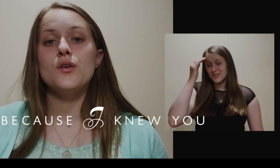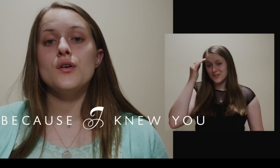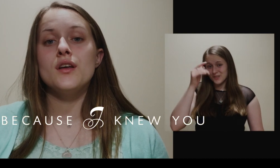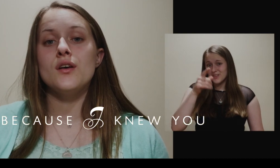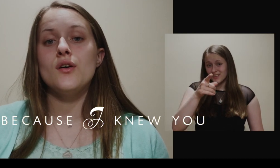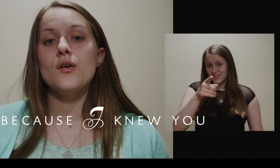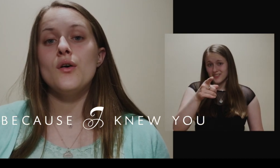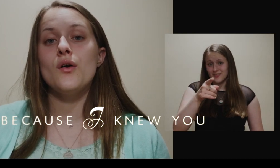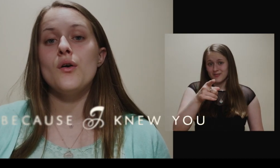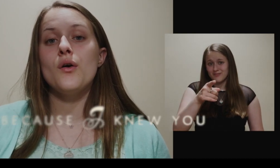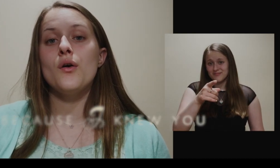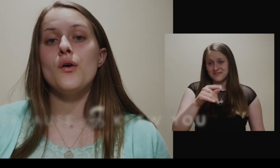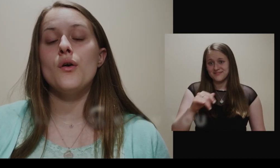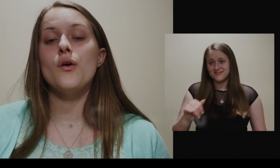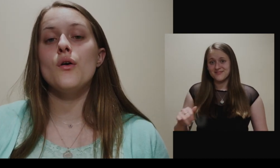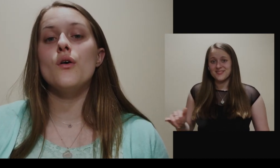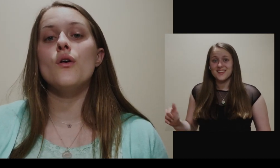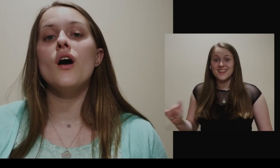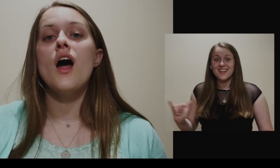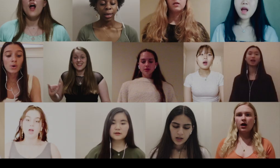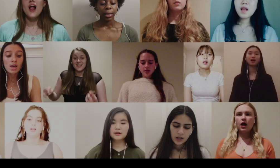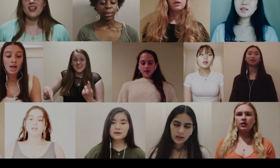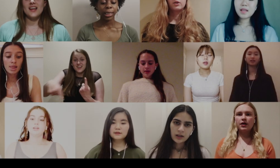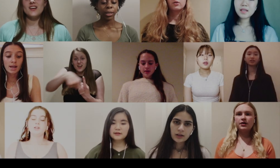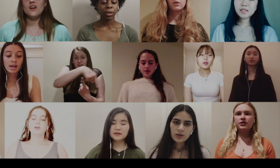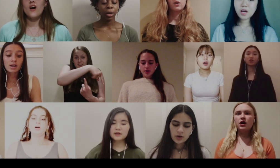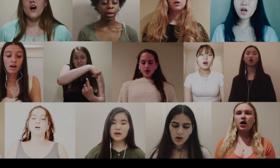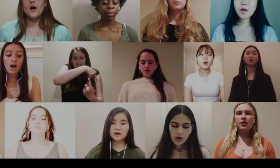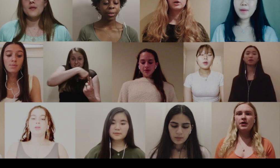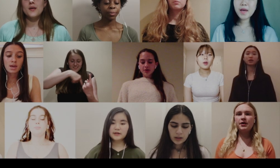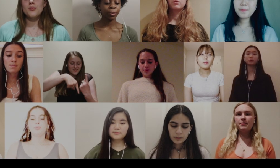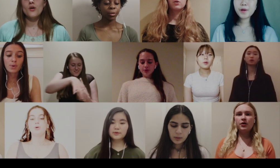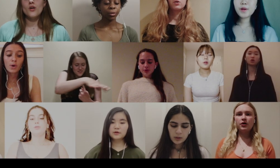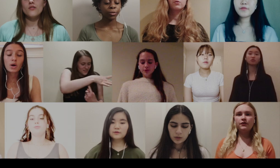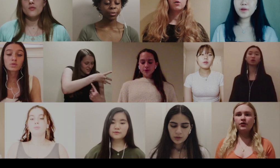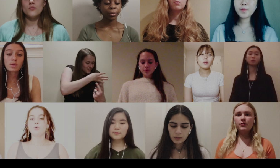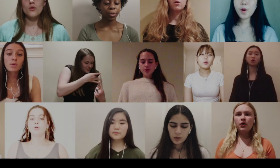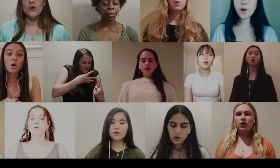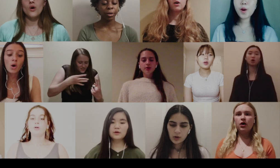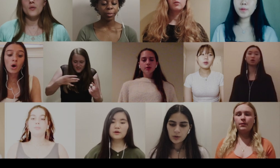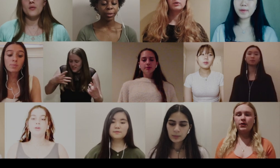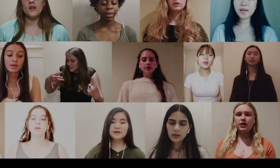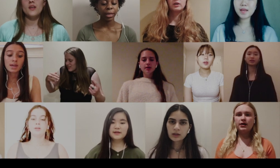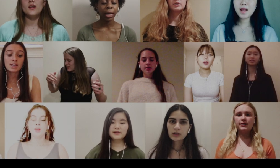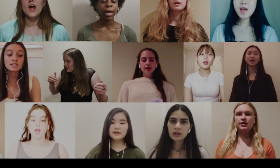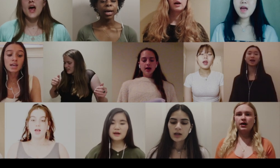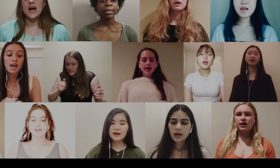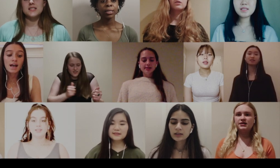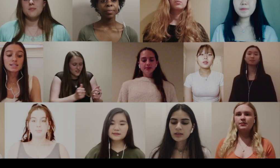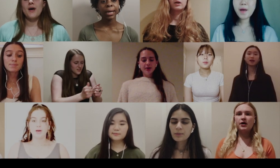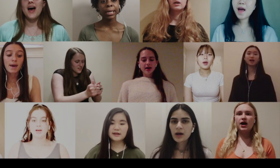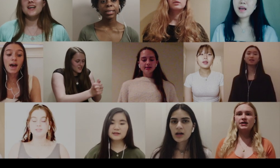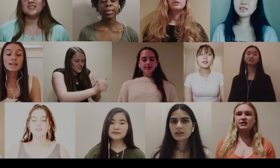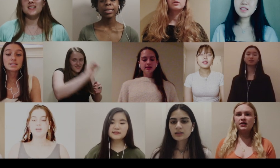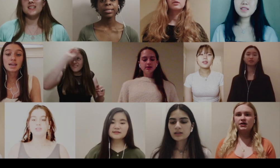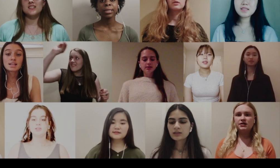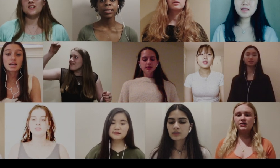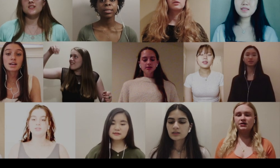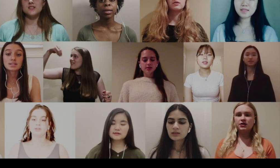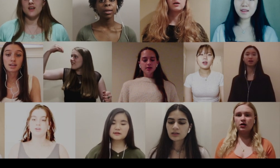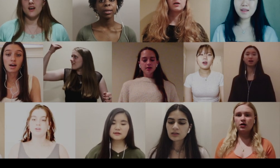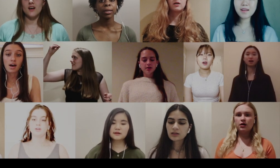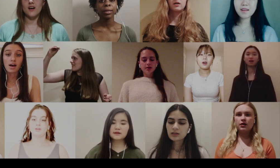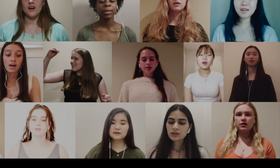knew you Like a comet pulled from orbit As it passes